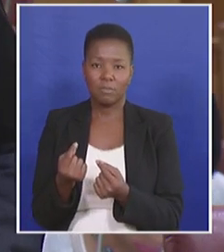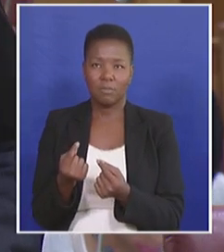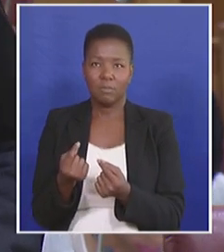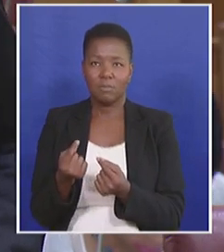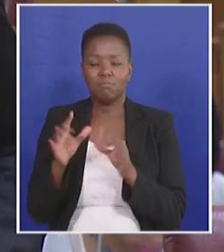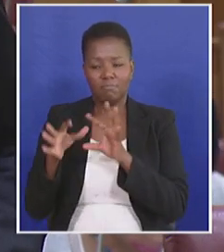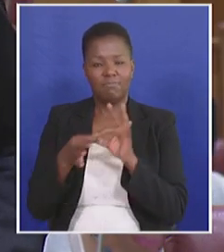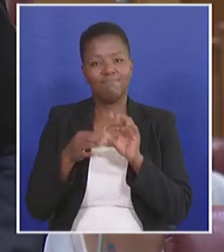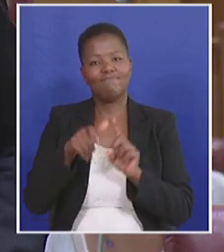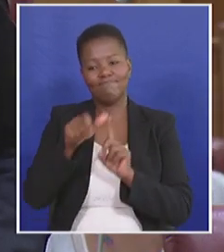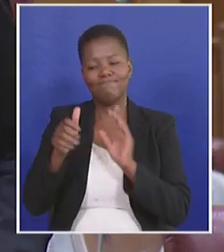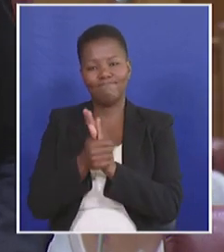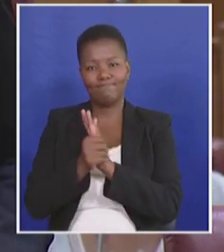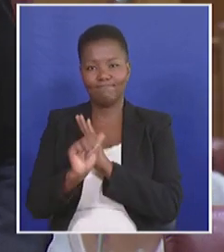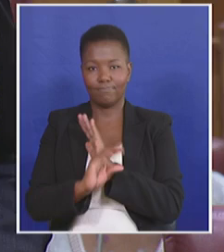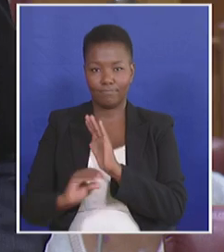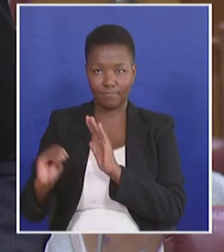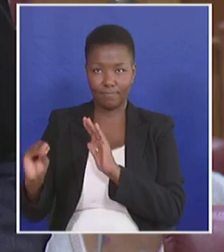of members,